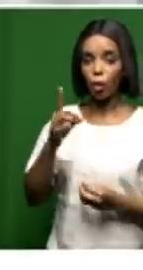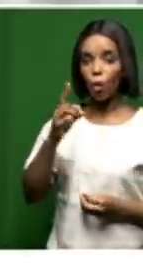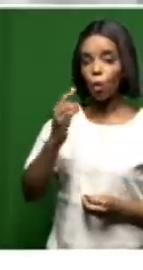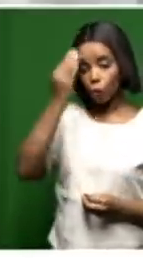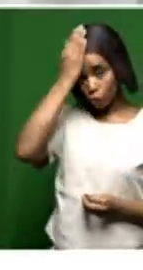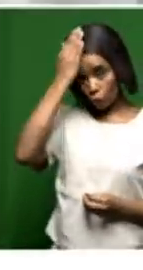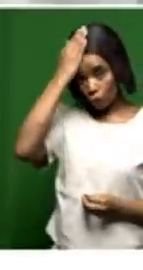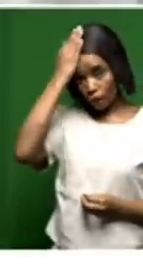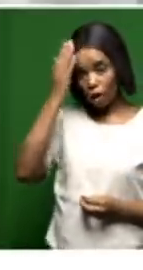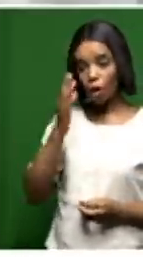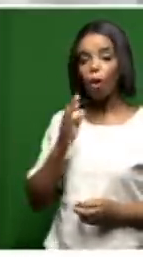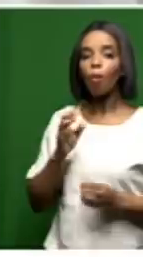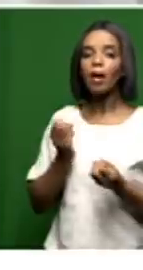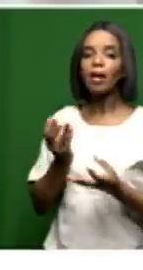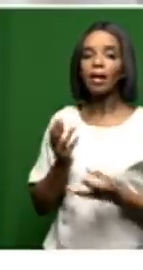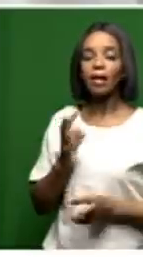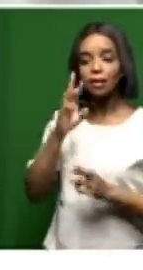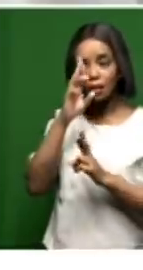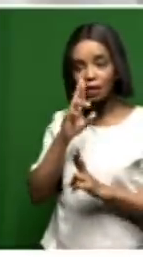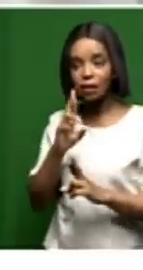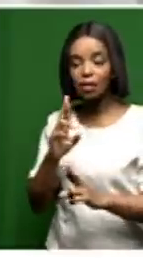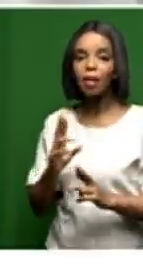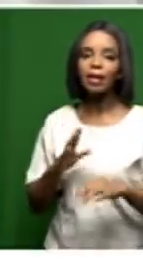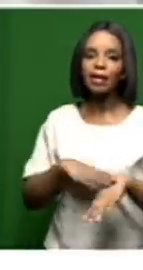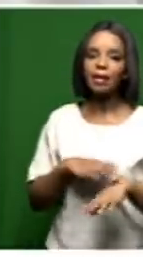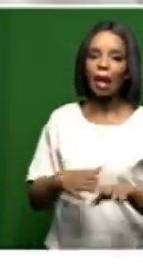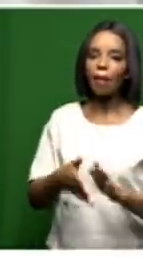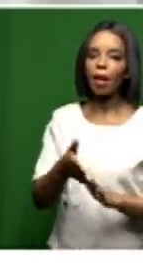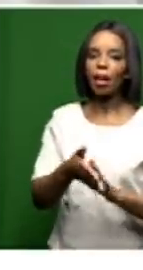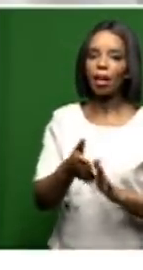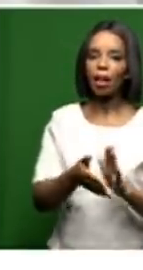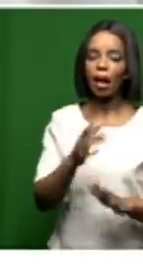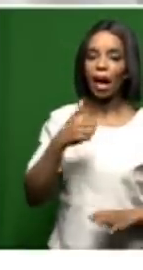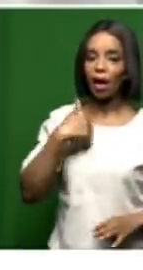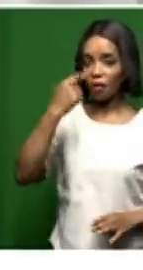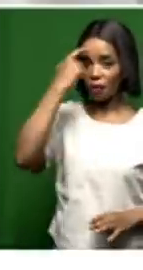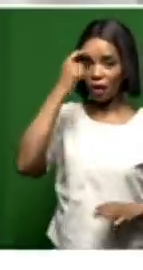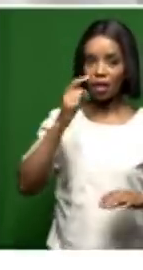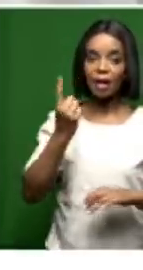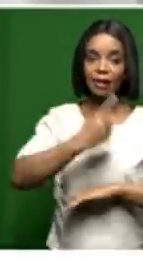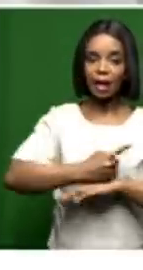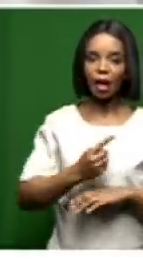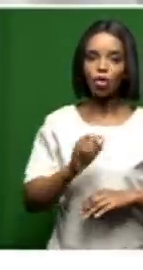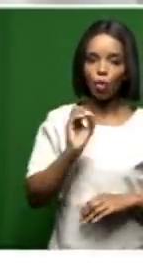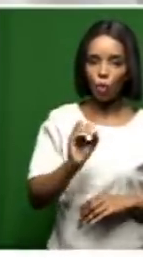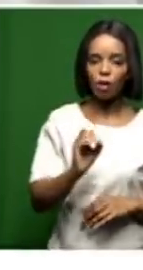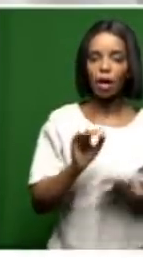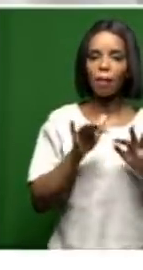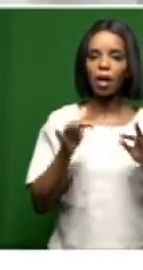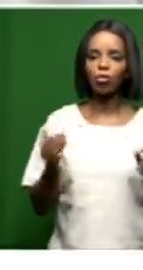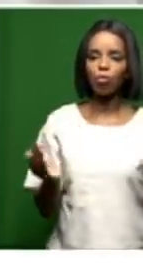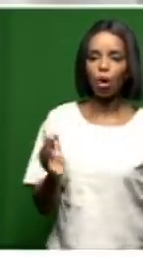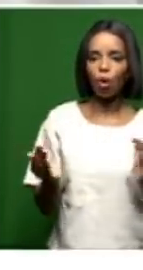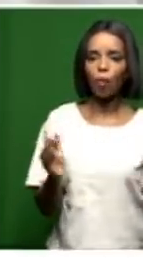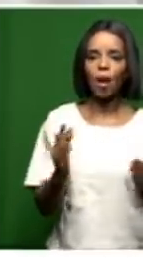respect as time goes on. I see a day where people will make reasonable comparison and some saying perhaps it